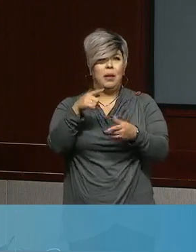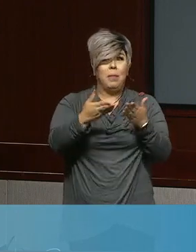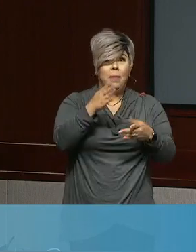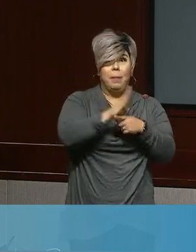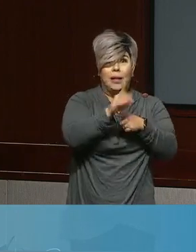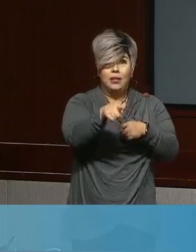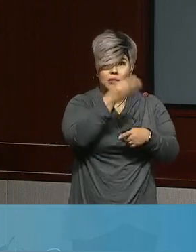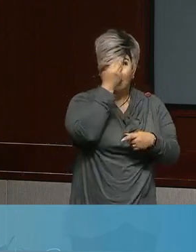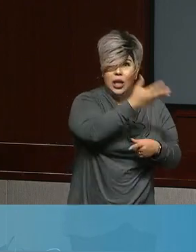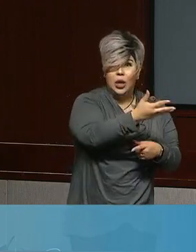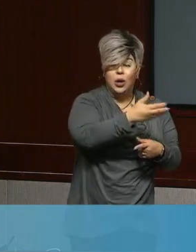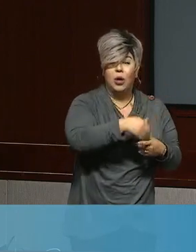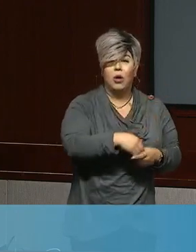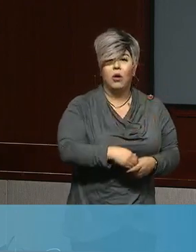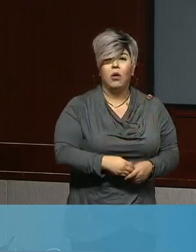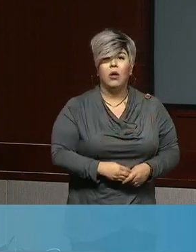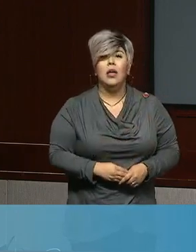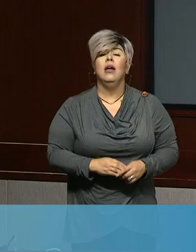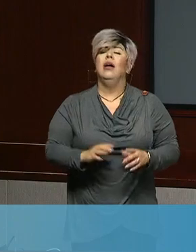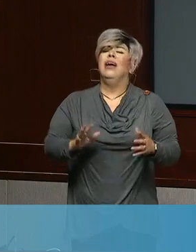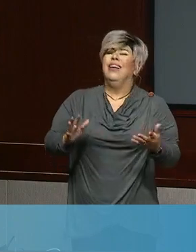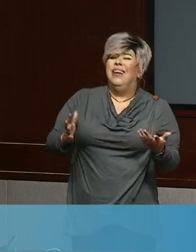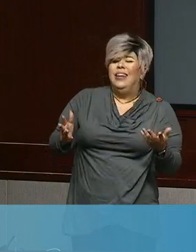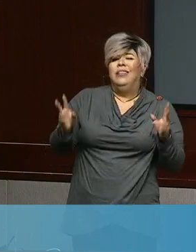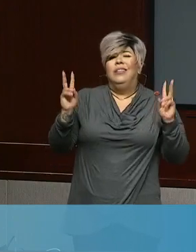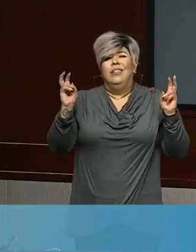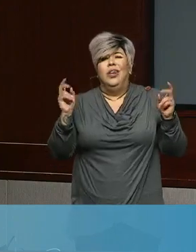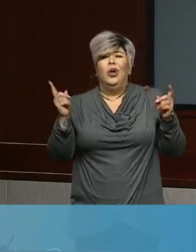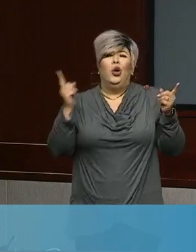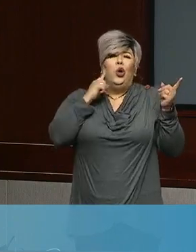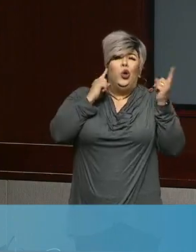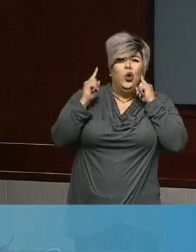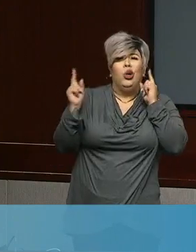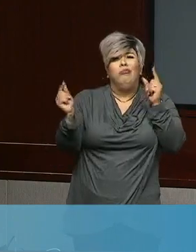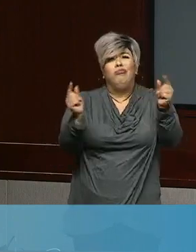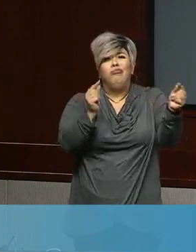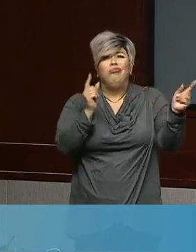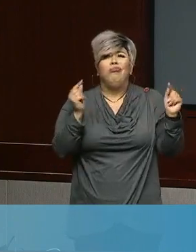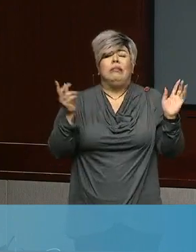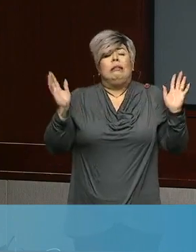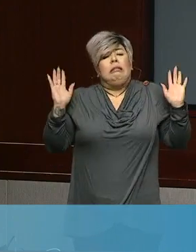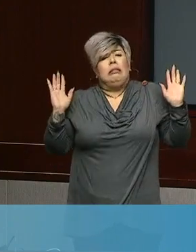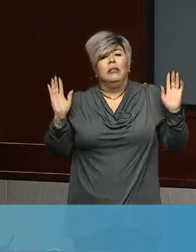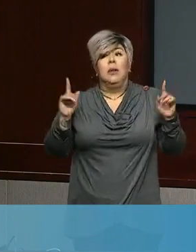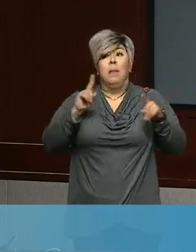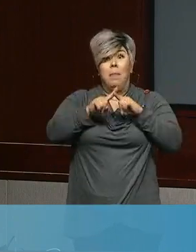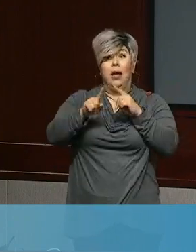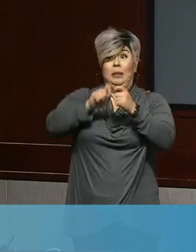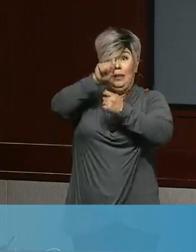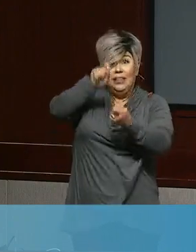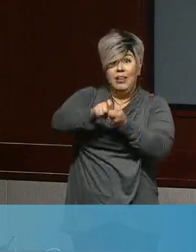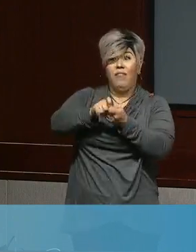So I think we've anecdotally heard that they're here. I don't know that we have specific reports of what they've